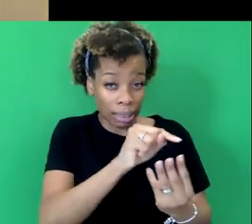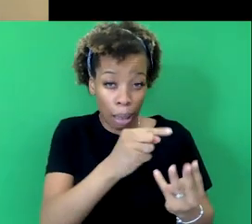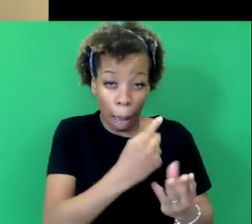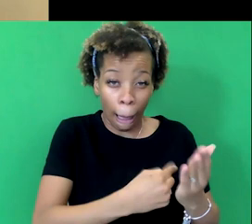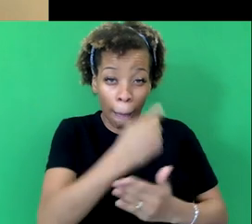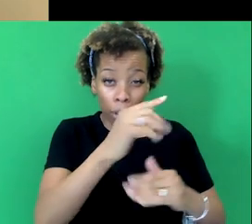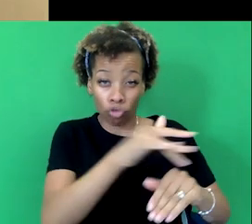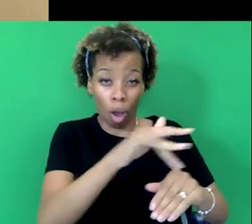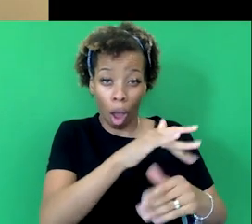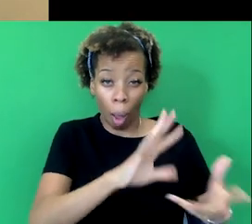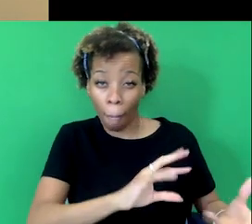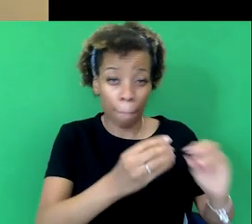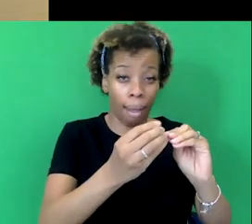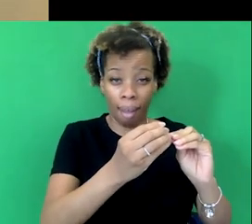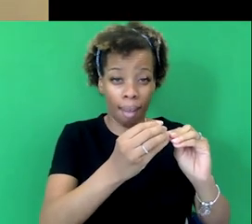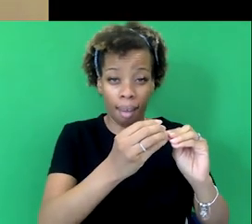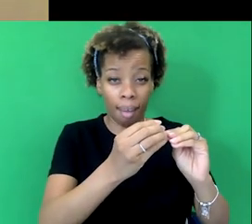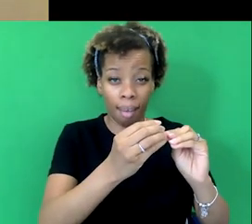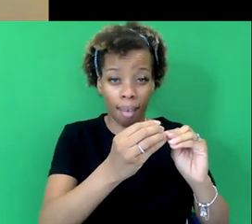we can't make it work in this way, because that didn't actually happen like that,